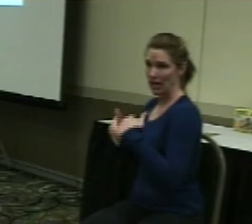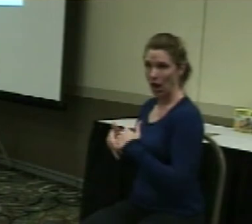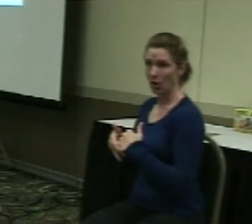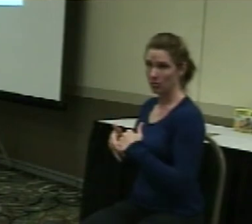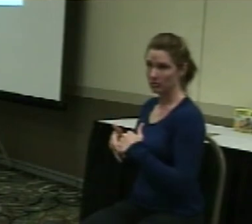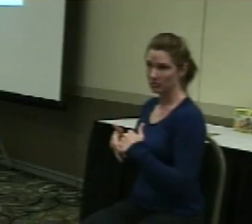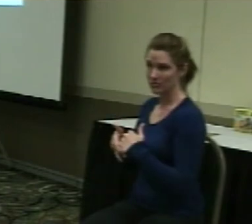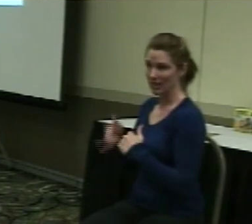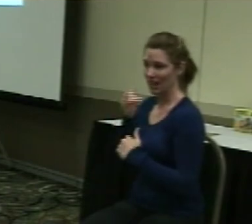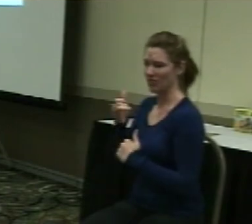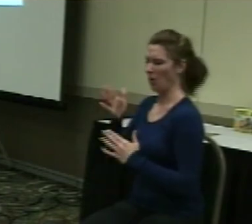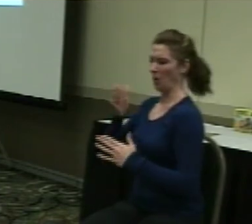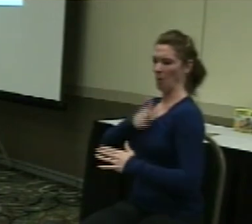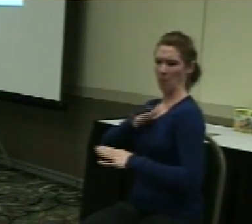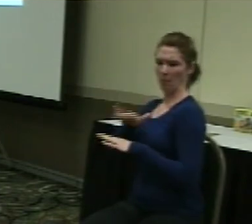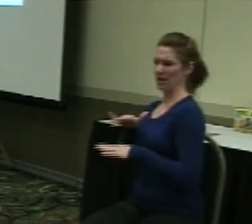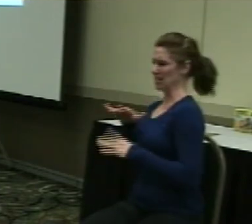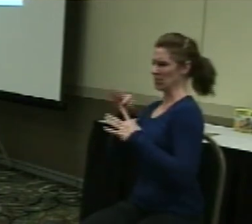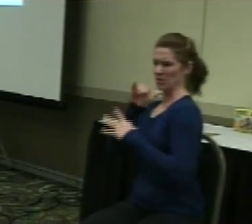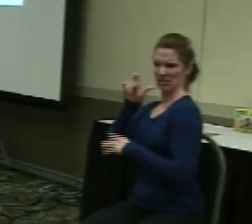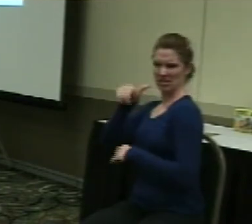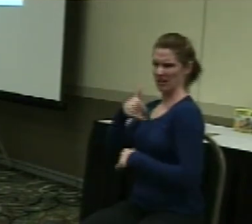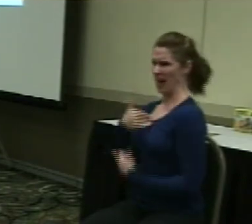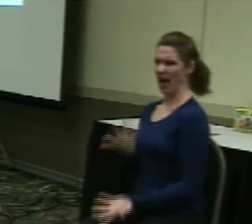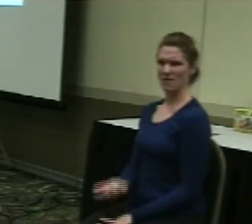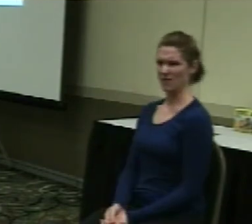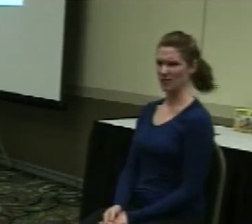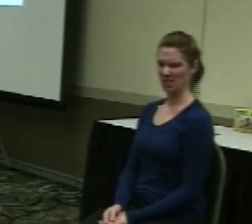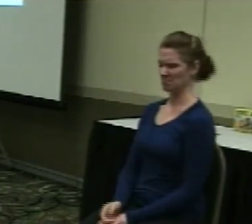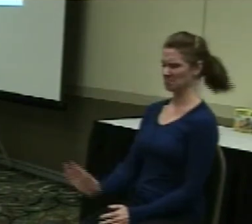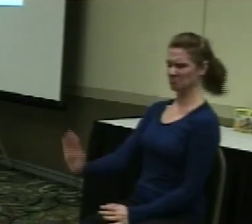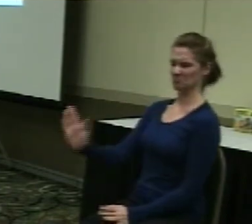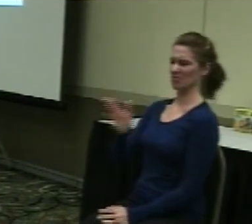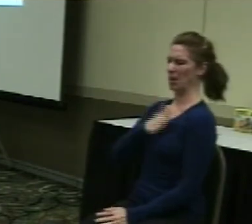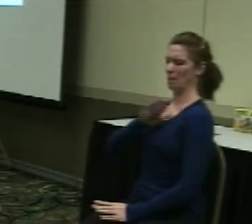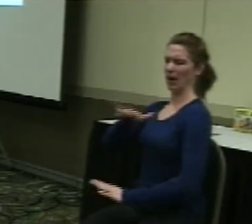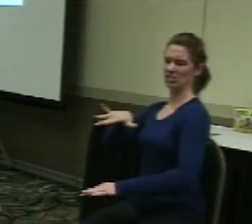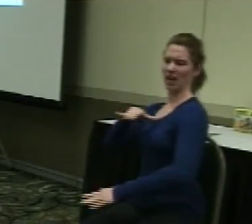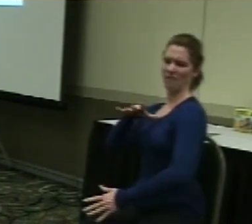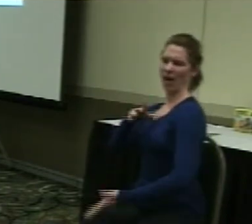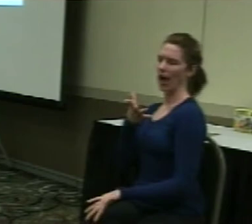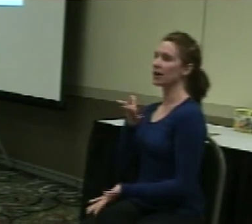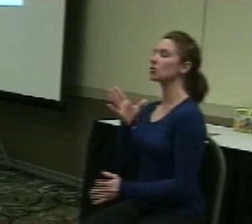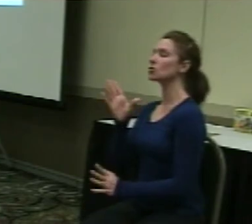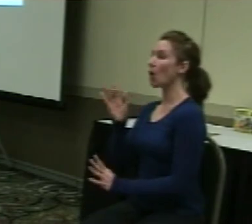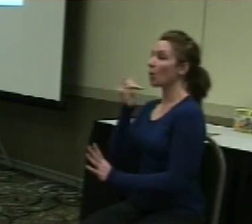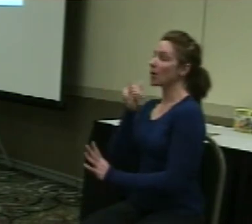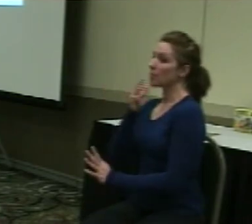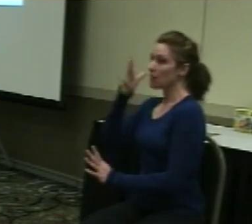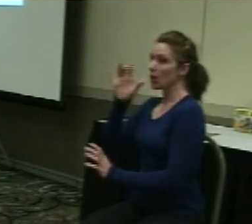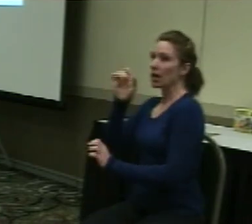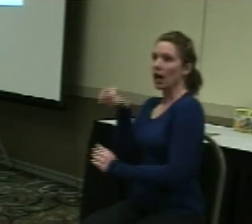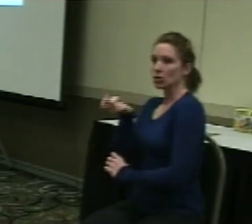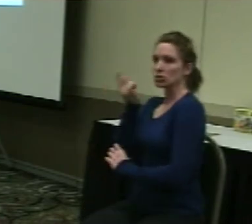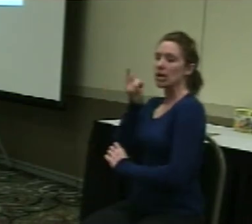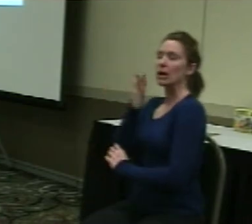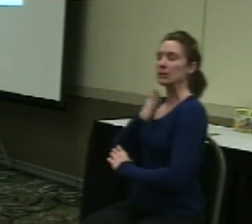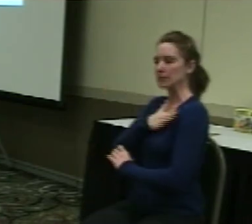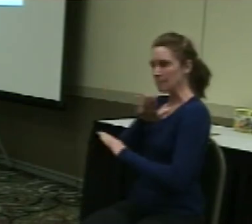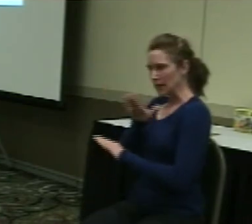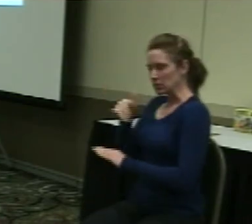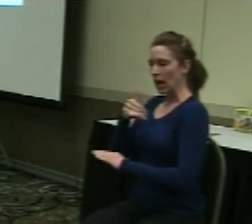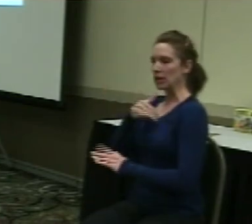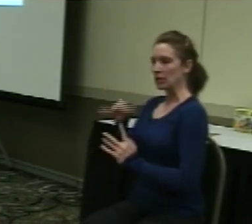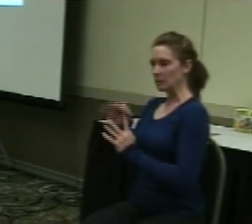that there is a need. They'll be most helpful to the child if they could try to understand and find ways